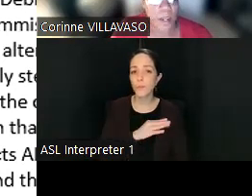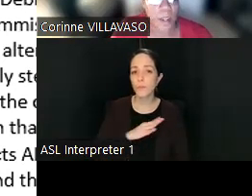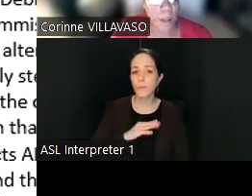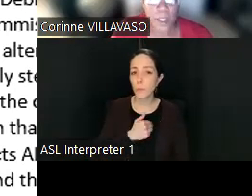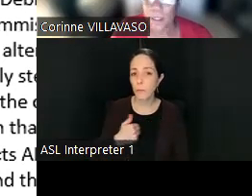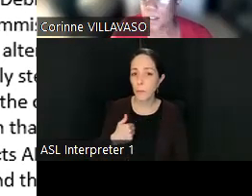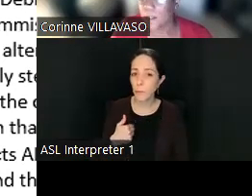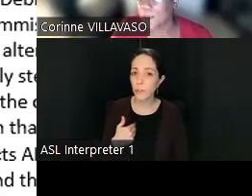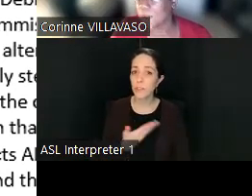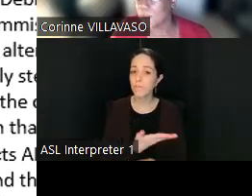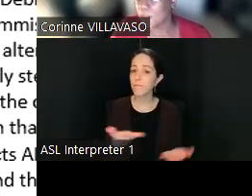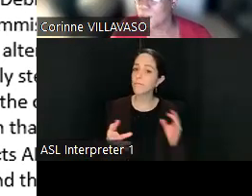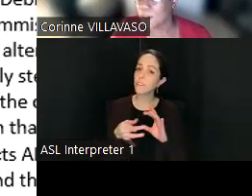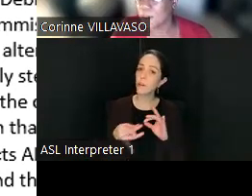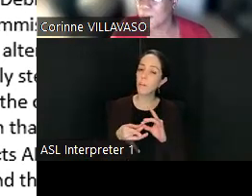Any comments,